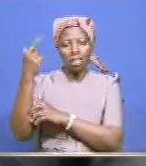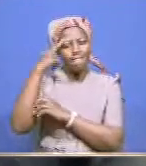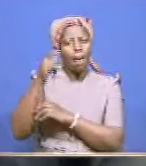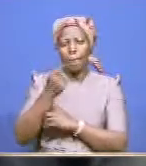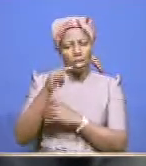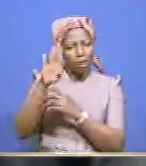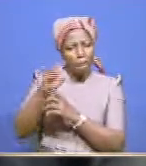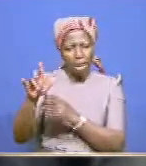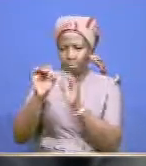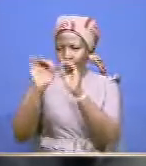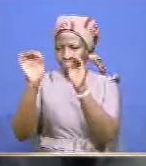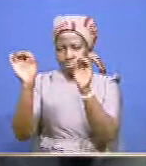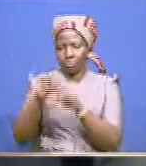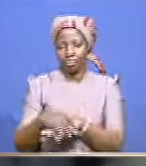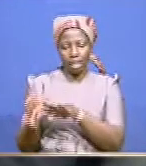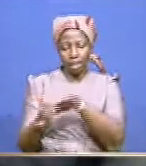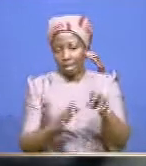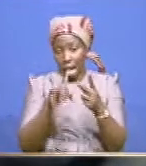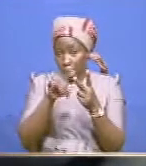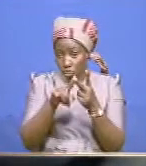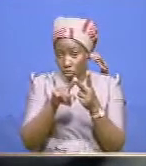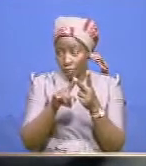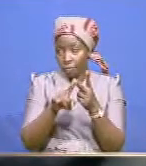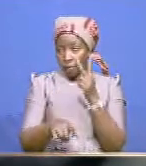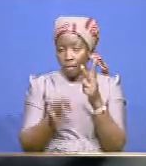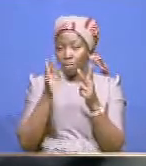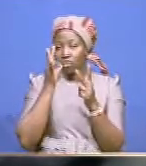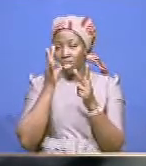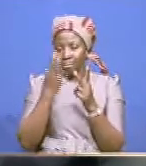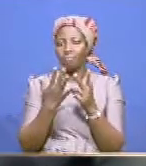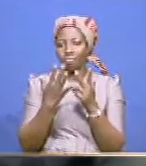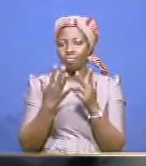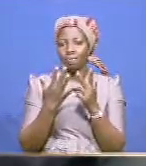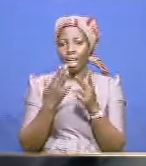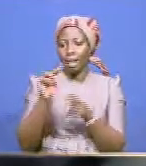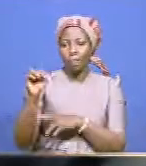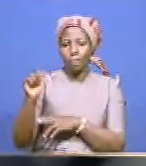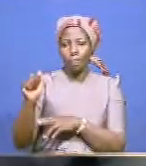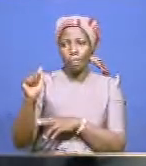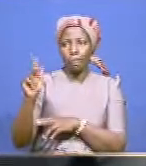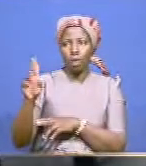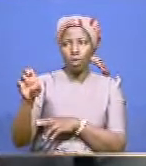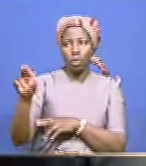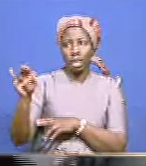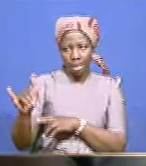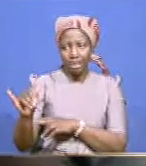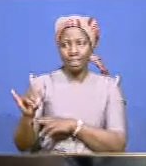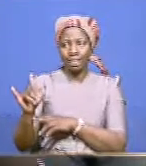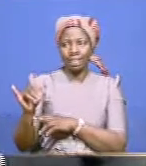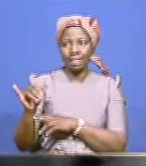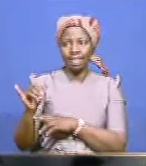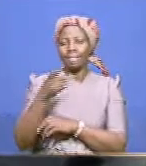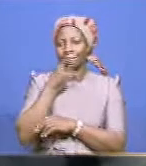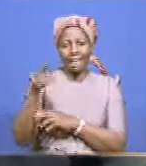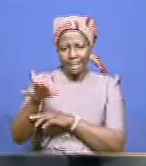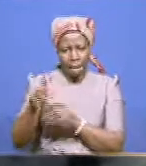we went to the fruit development. Makueni is a semi-arid area, and some of the best and sweetest mangoes, they come from Makueni.